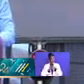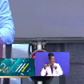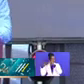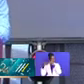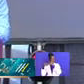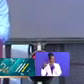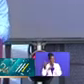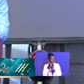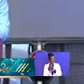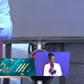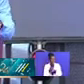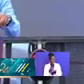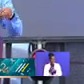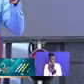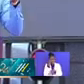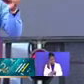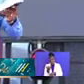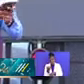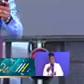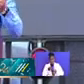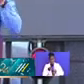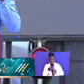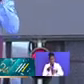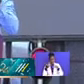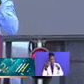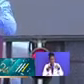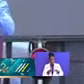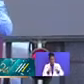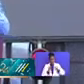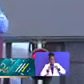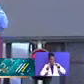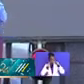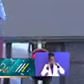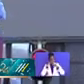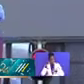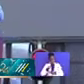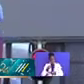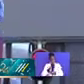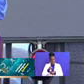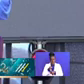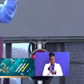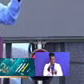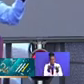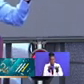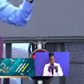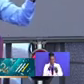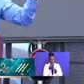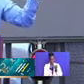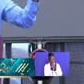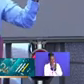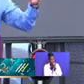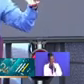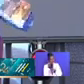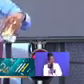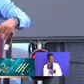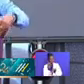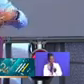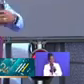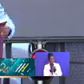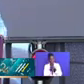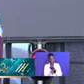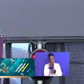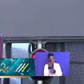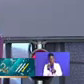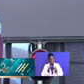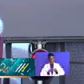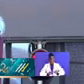say Amen because when I finish teaching today you need to take this home so that you